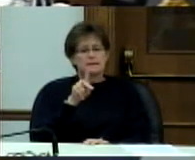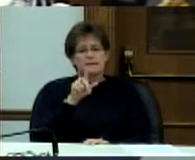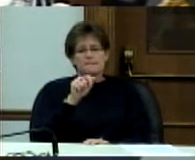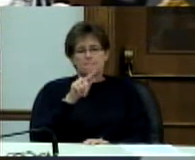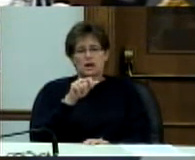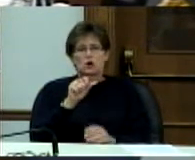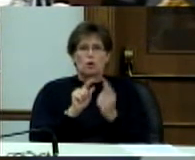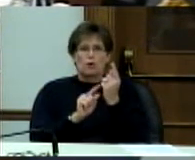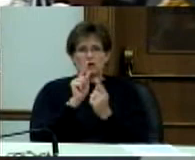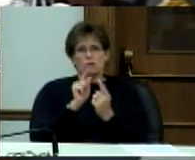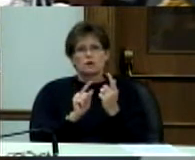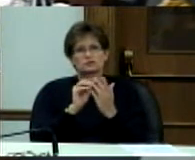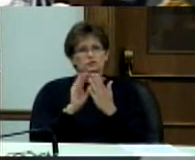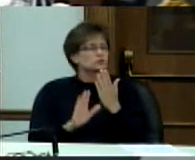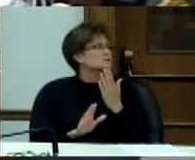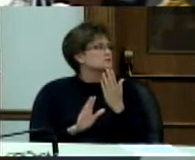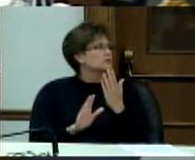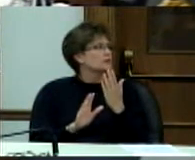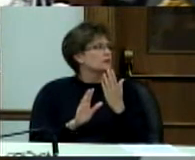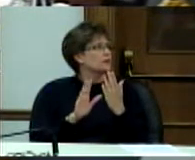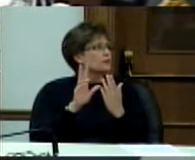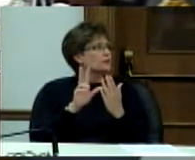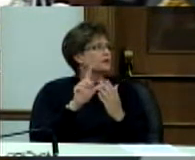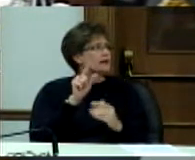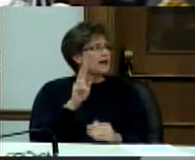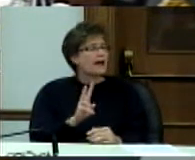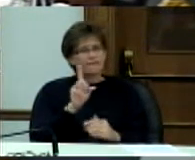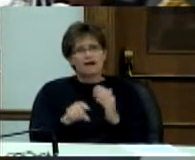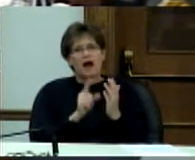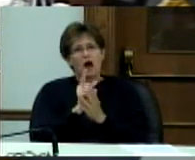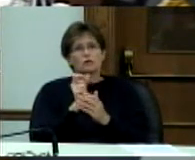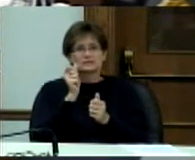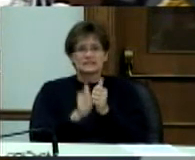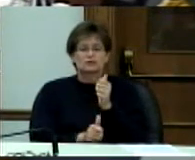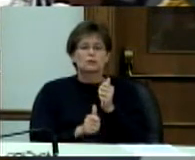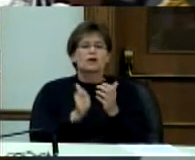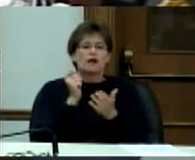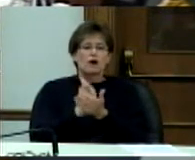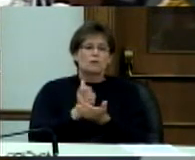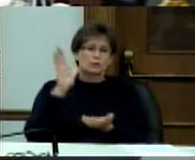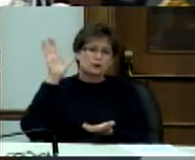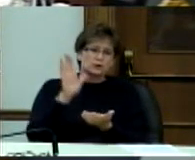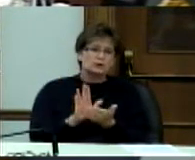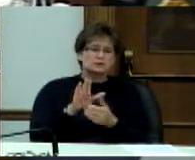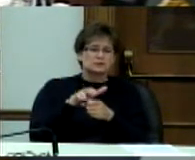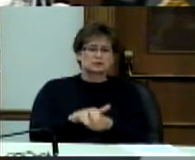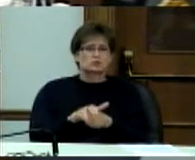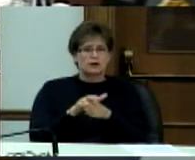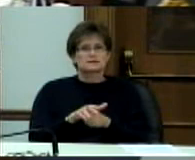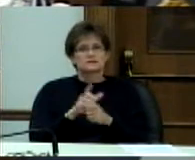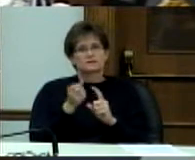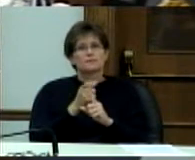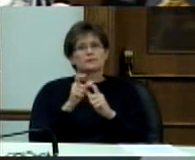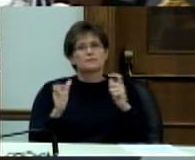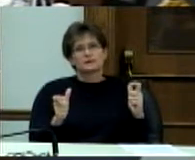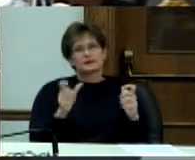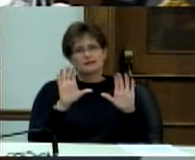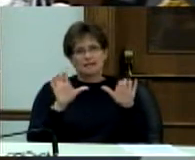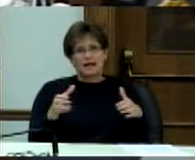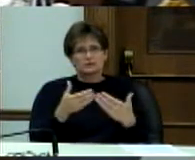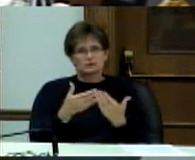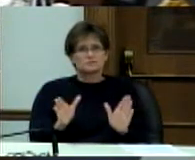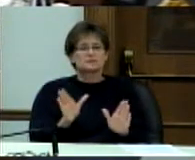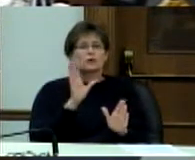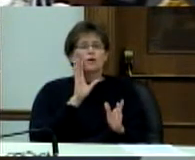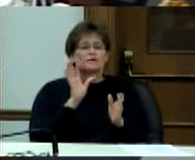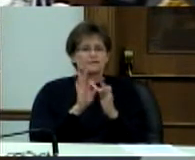3 paraprofessionals at about 3.5 hours apiece. It's not a lot, but it will help relieve some of the stress by some of those large classes. And it